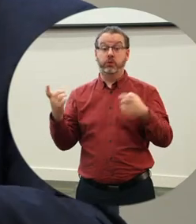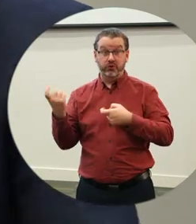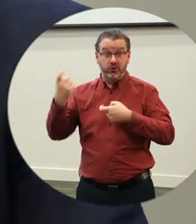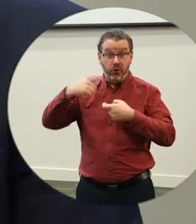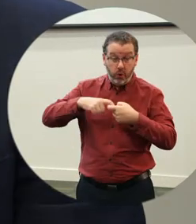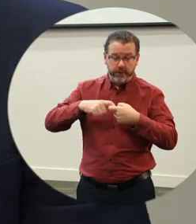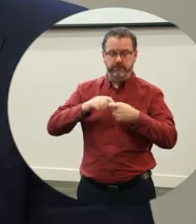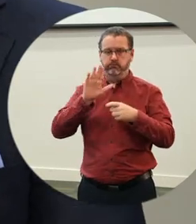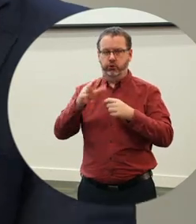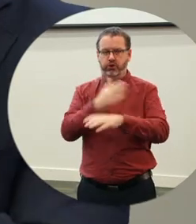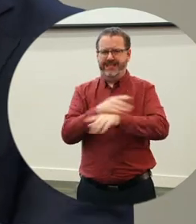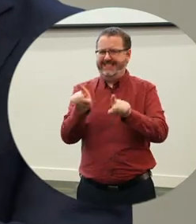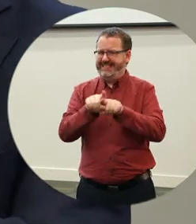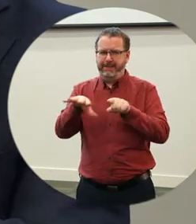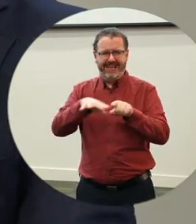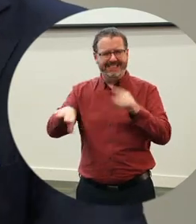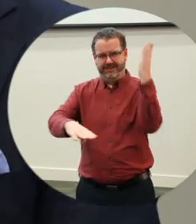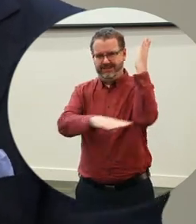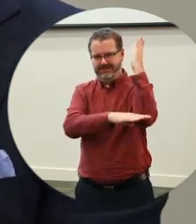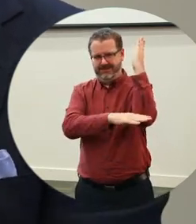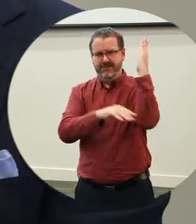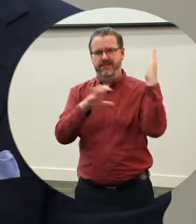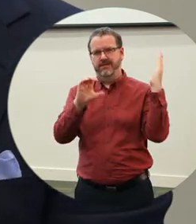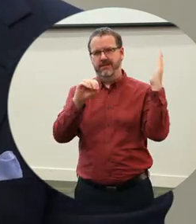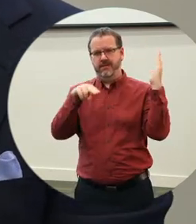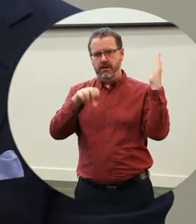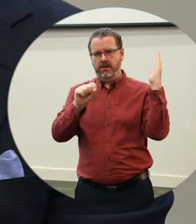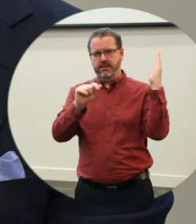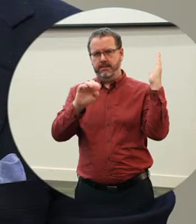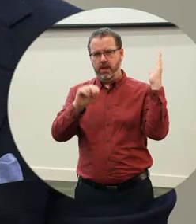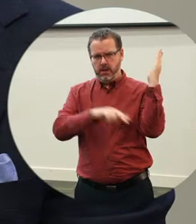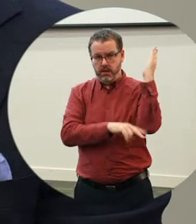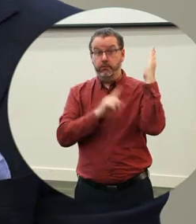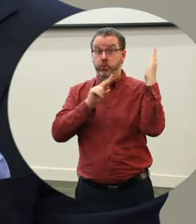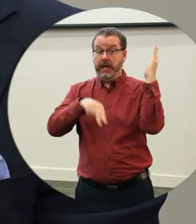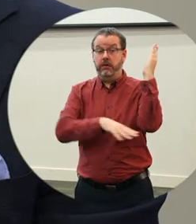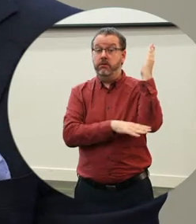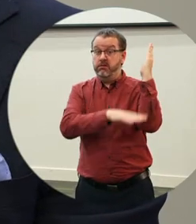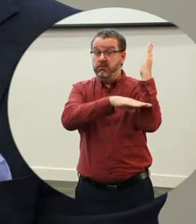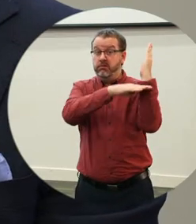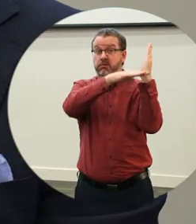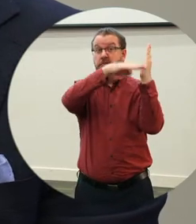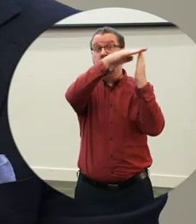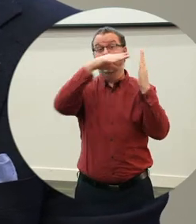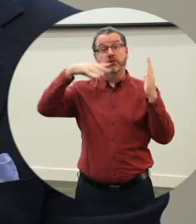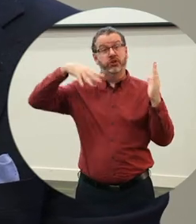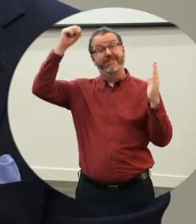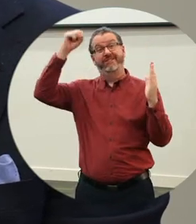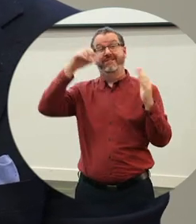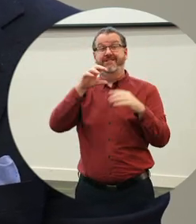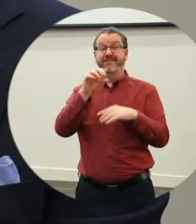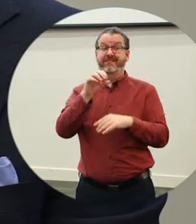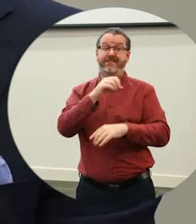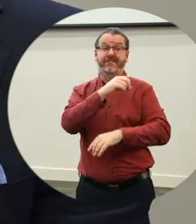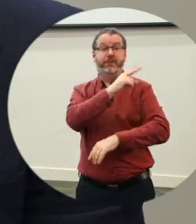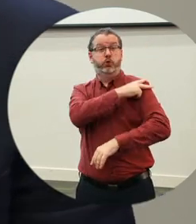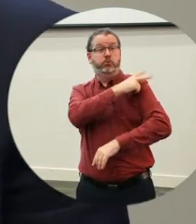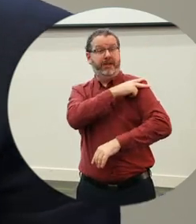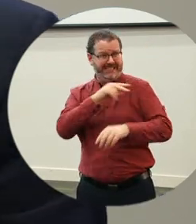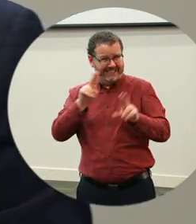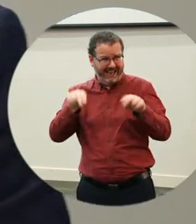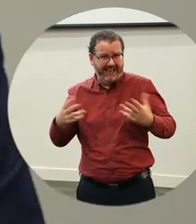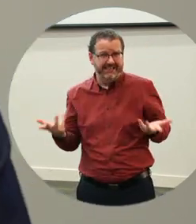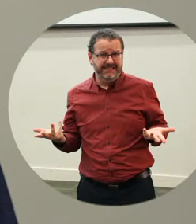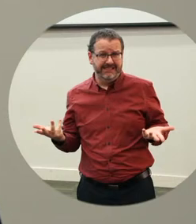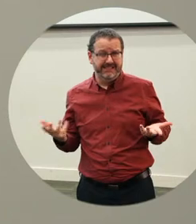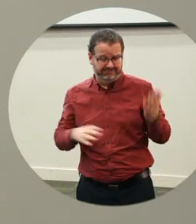rank of constable, and the lowliest constable could aspire to the rank of chief superintendent. And one